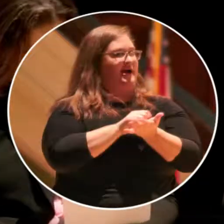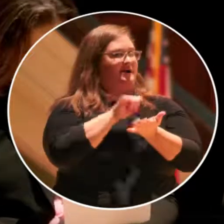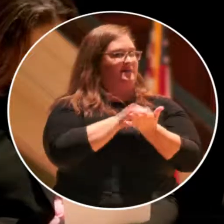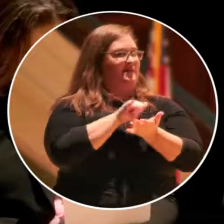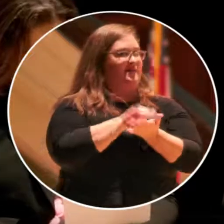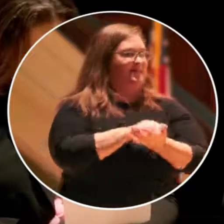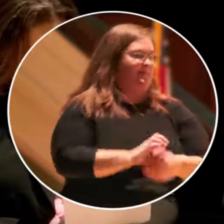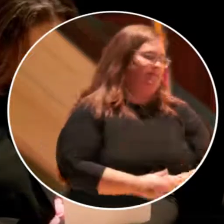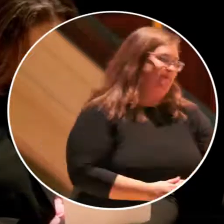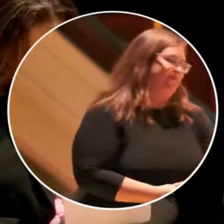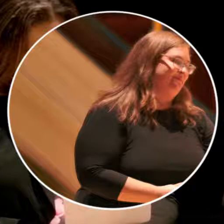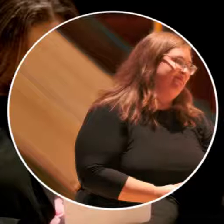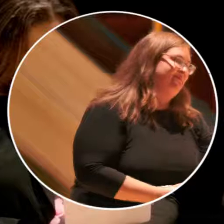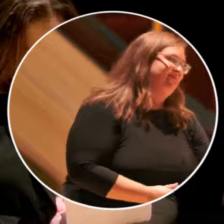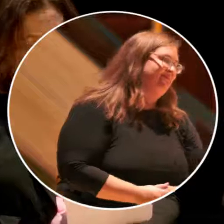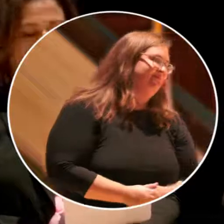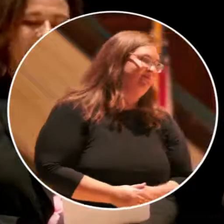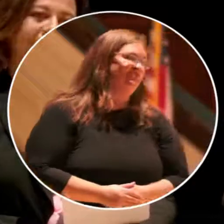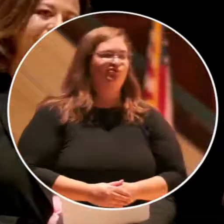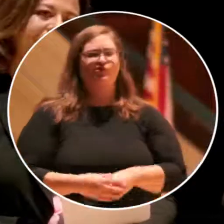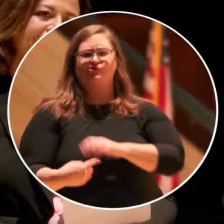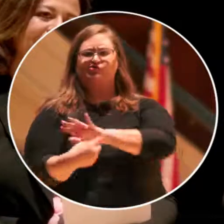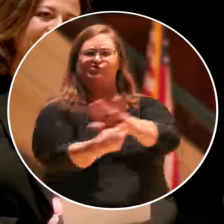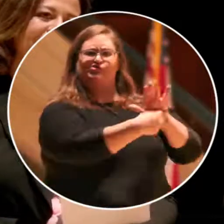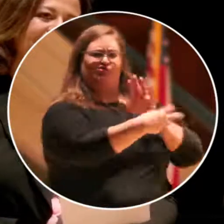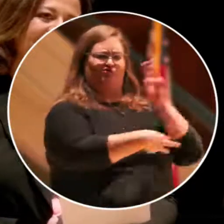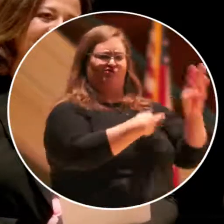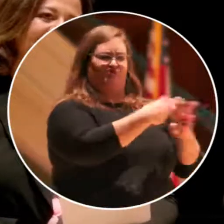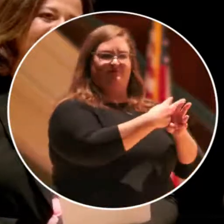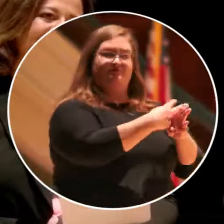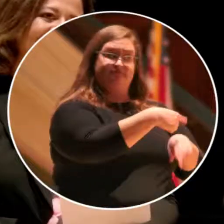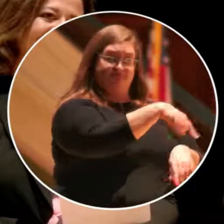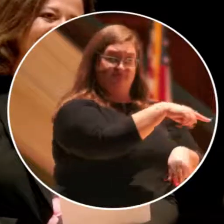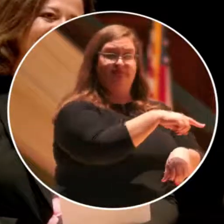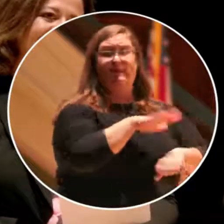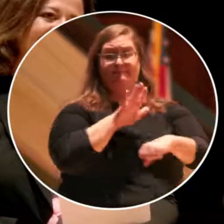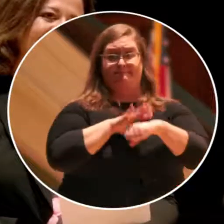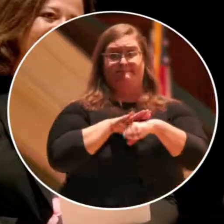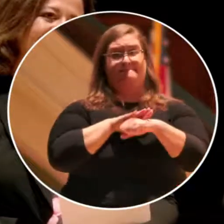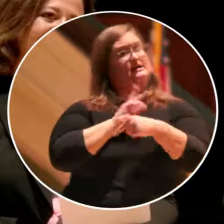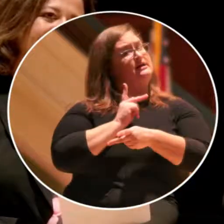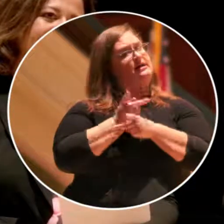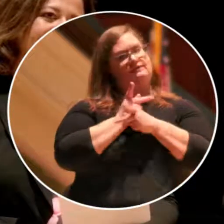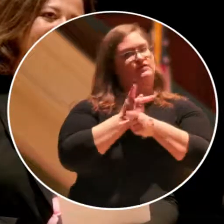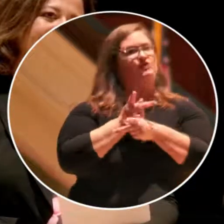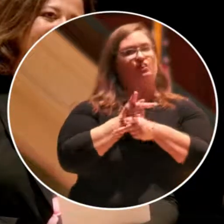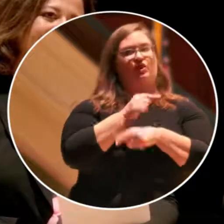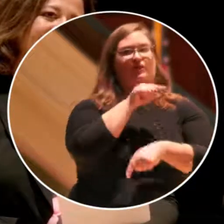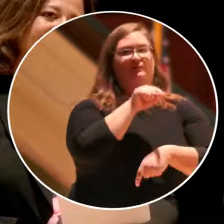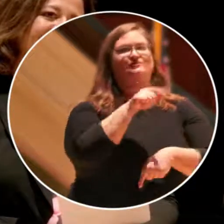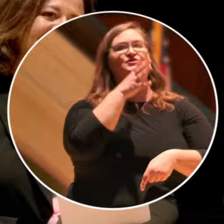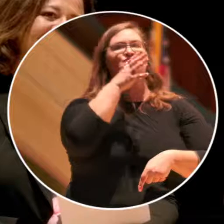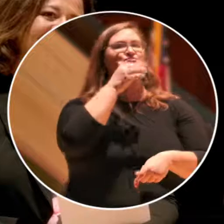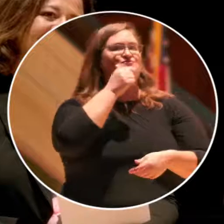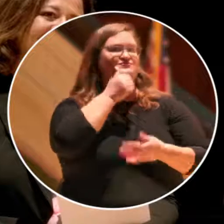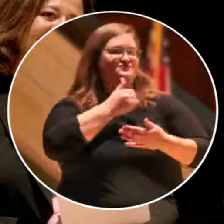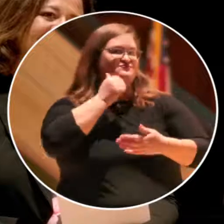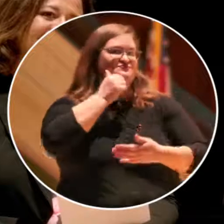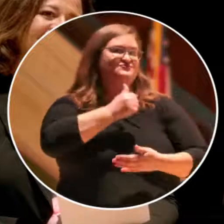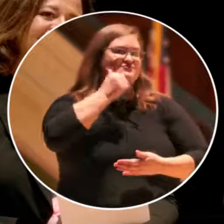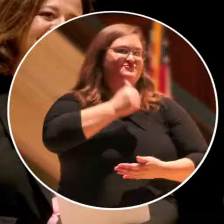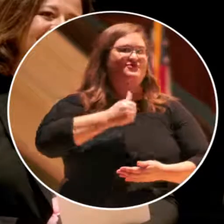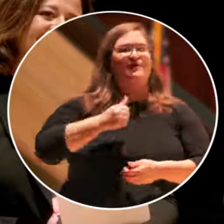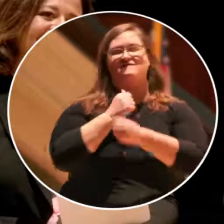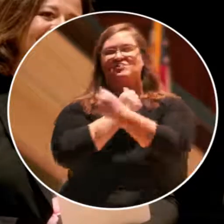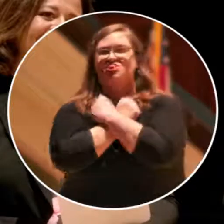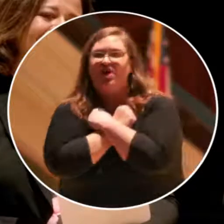They carried a message to the outside world. They better be careful with me because I was loved. I belonged